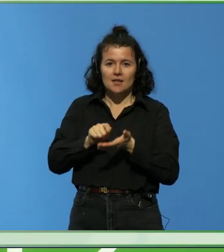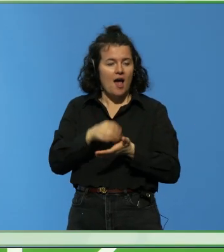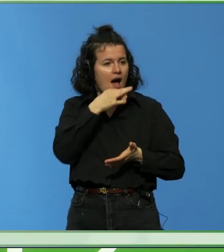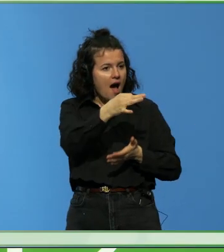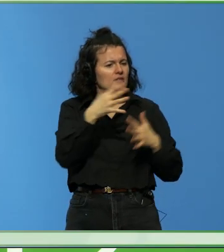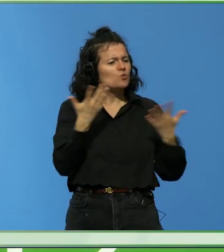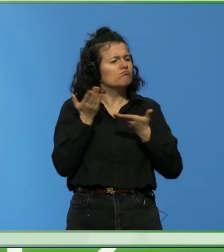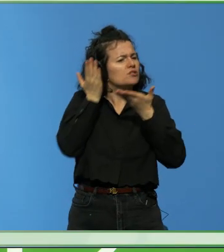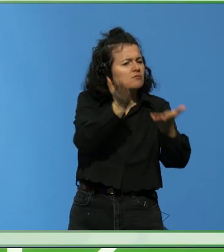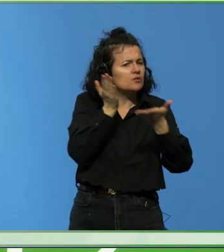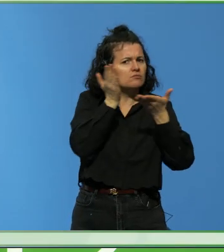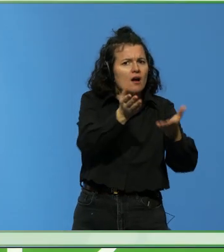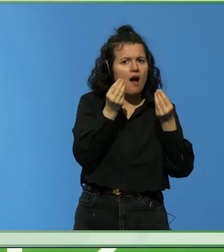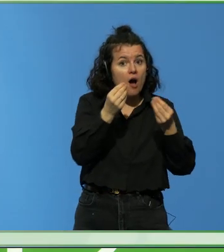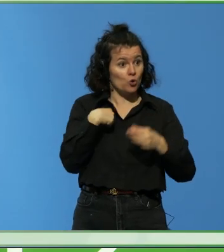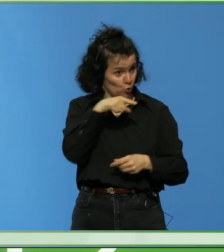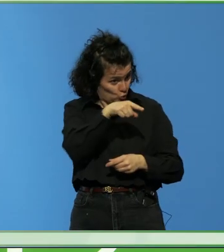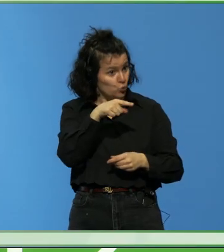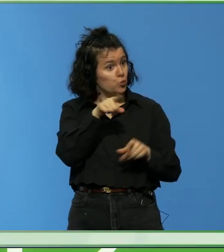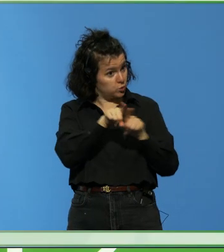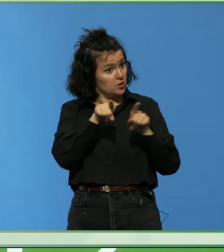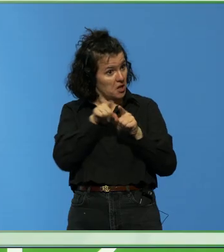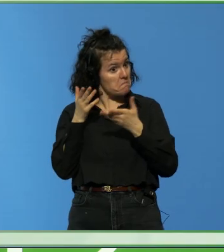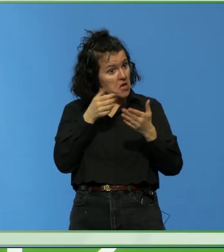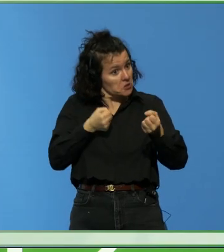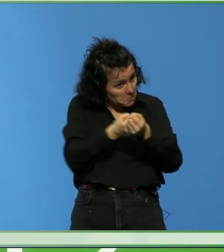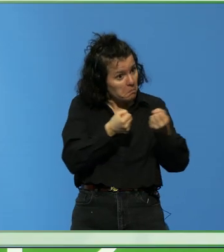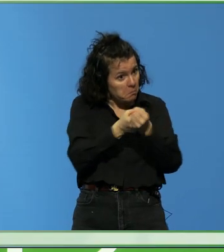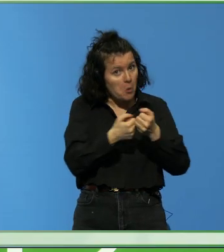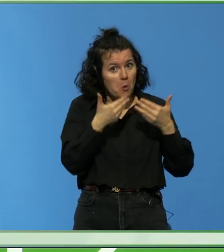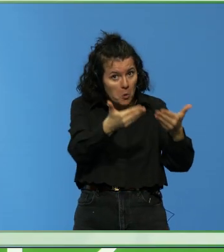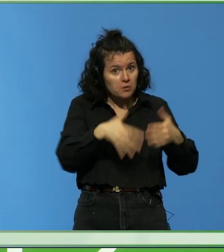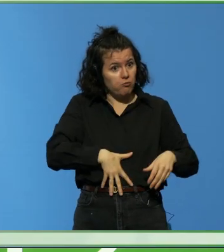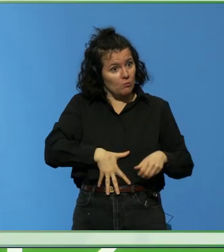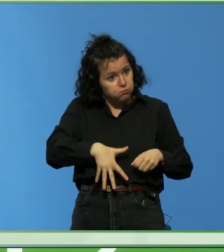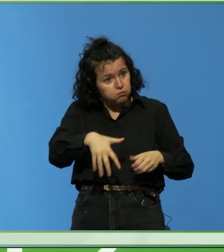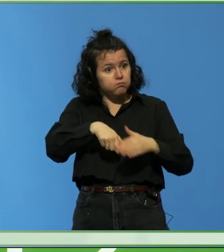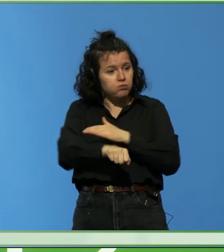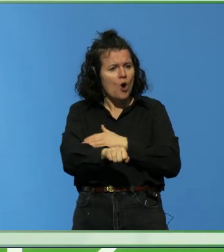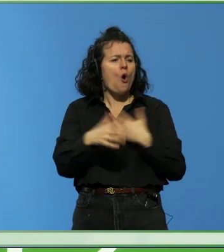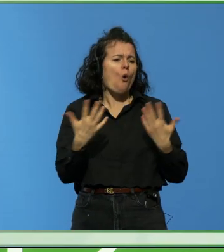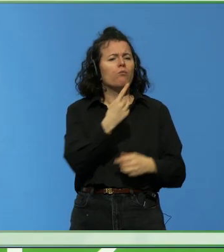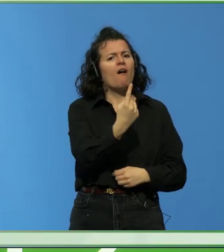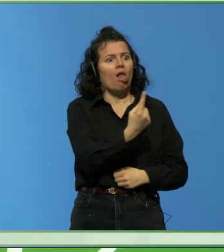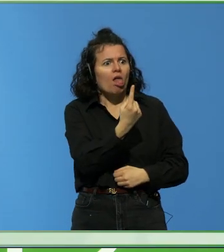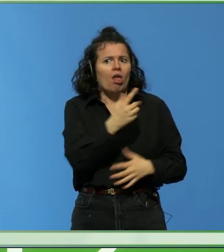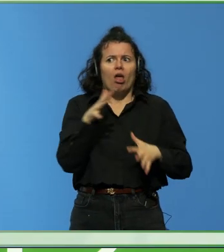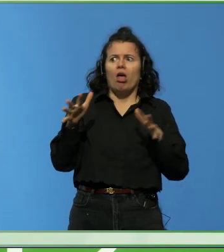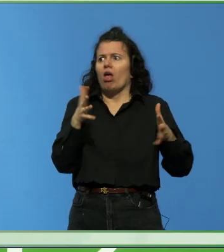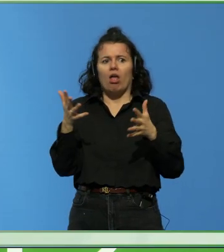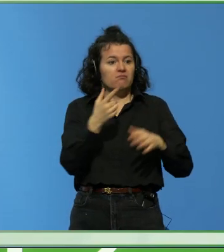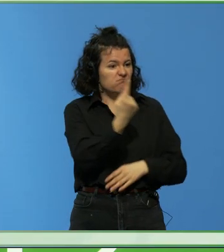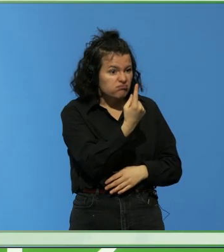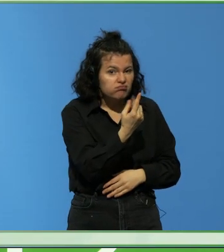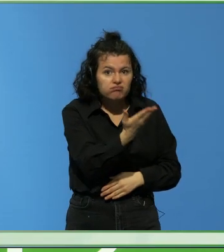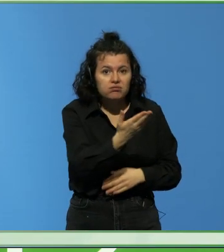were supported enough or they felt they had to face the challenges alone, and of course how their